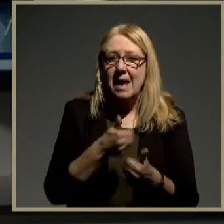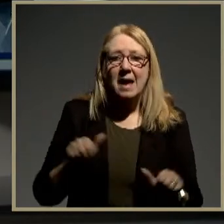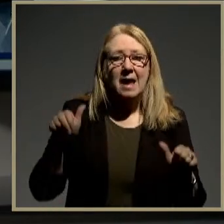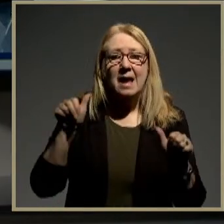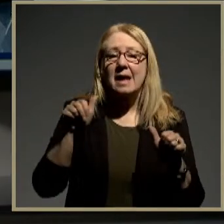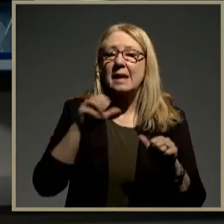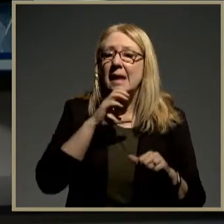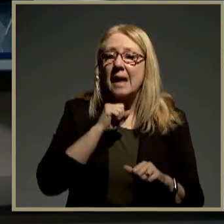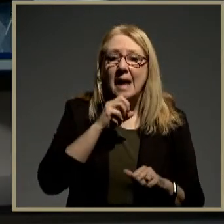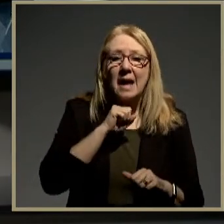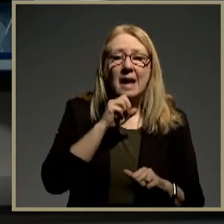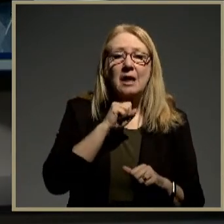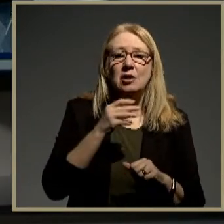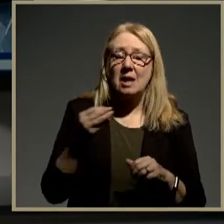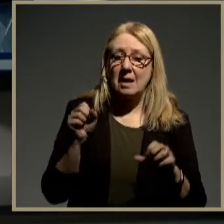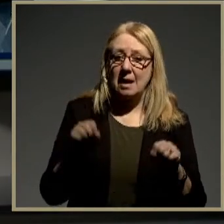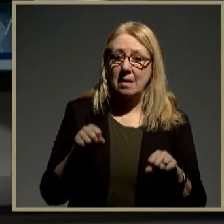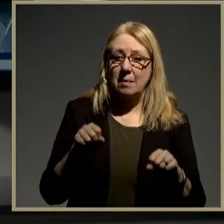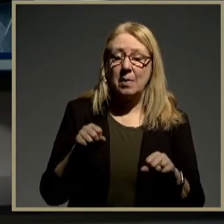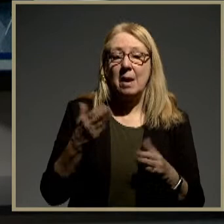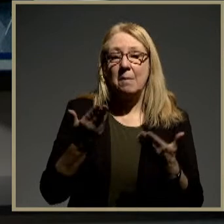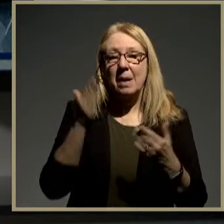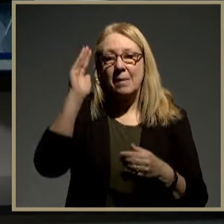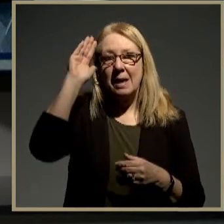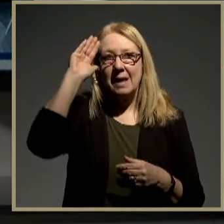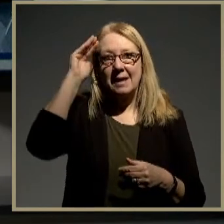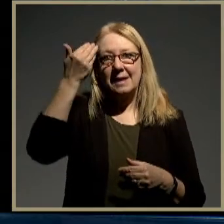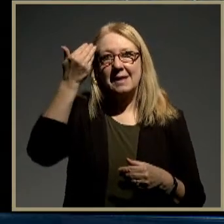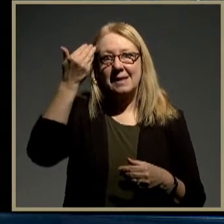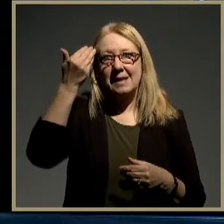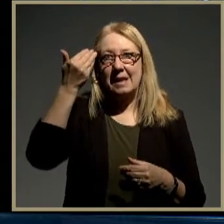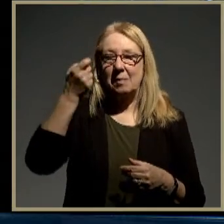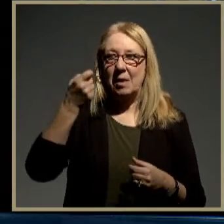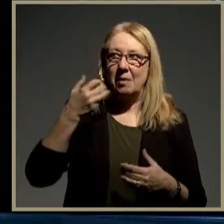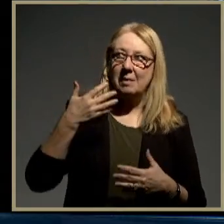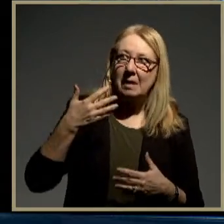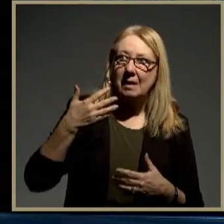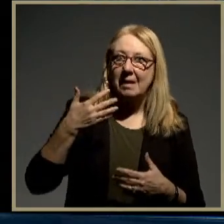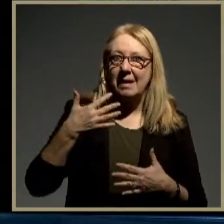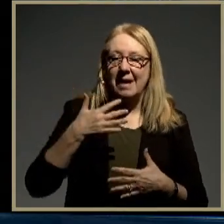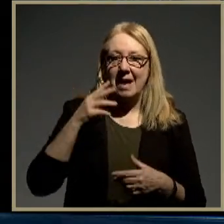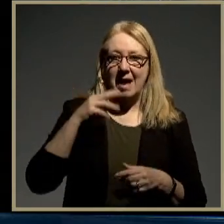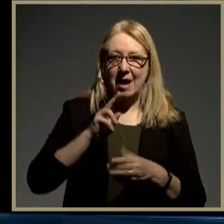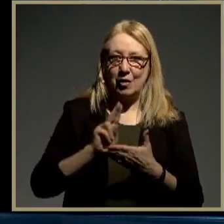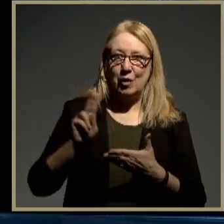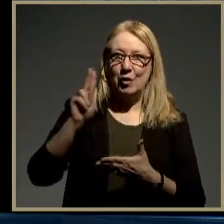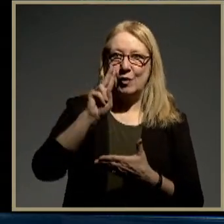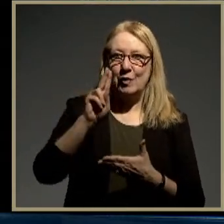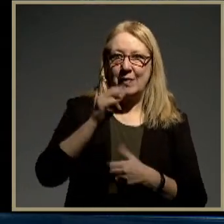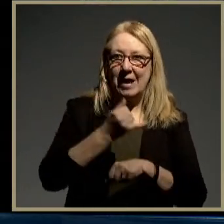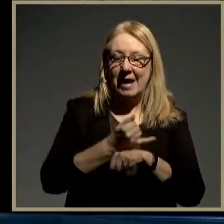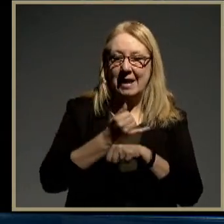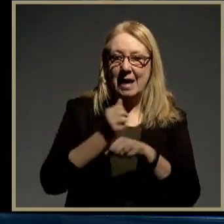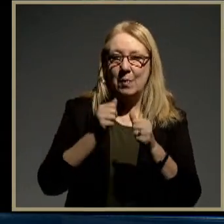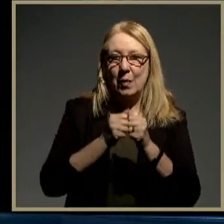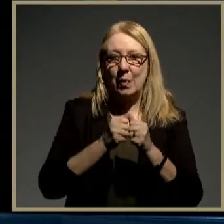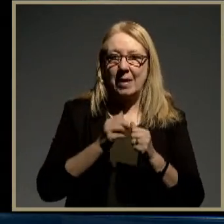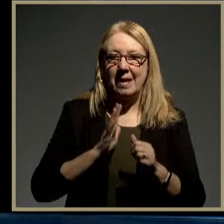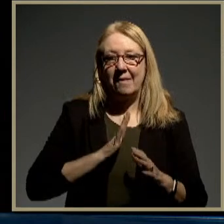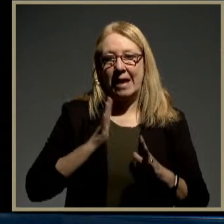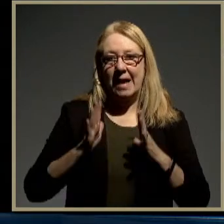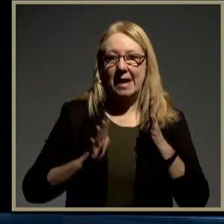all ages and abilities. It may seem a bit intimidating to be on a university campus with all these